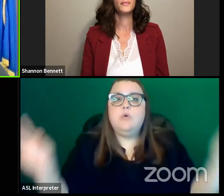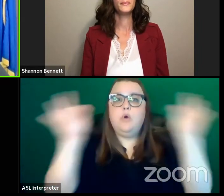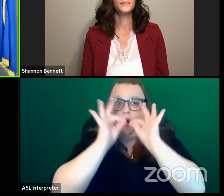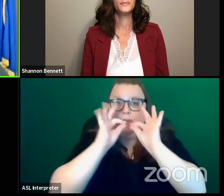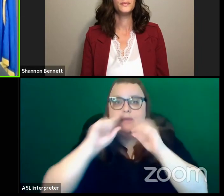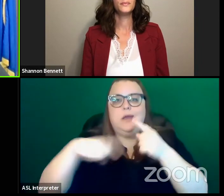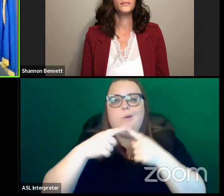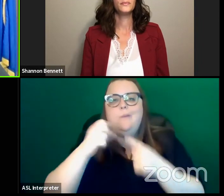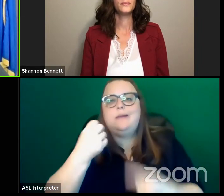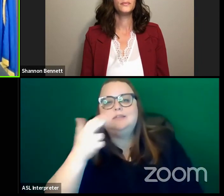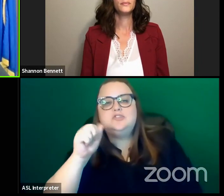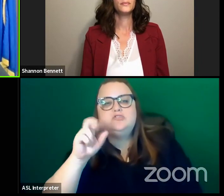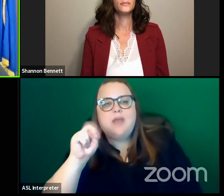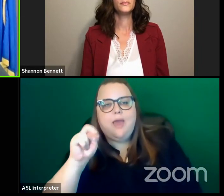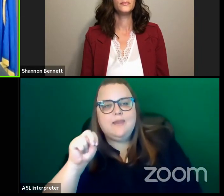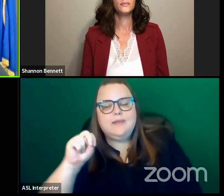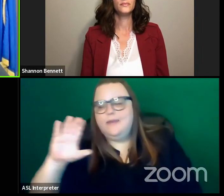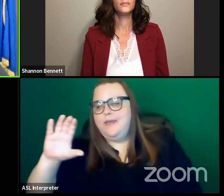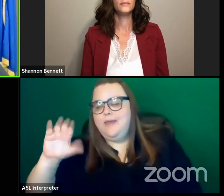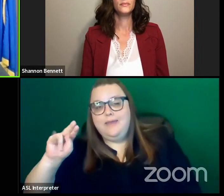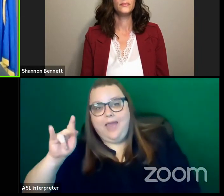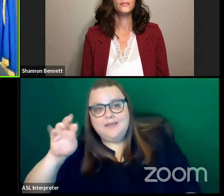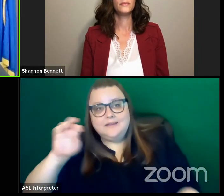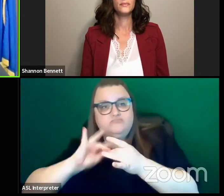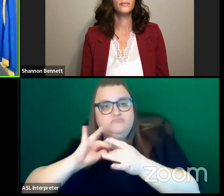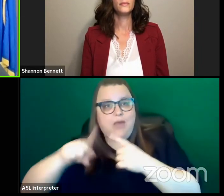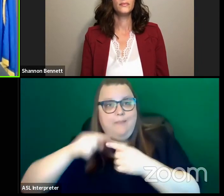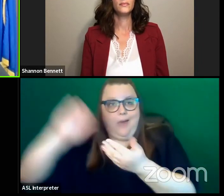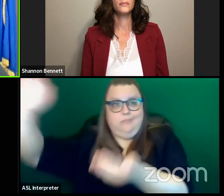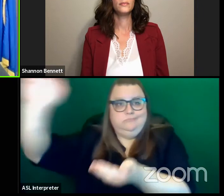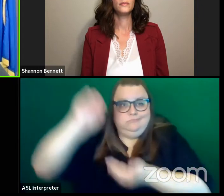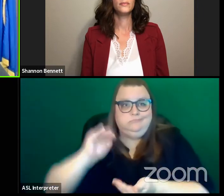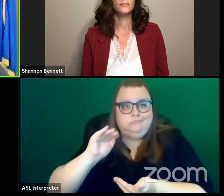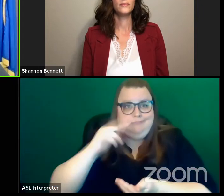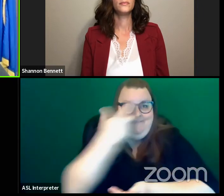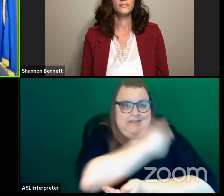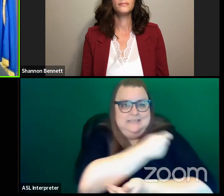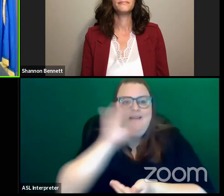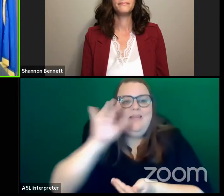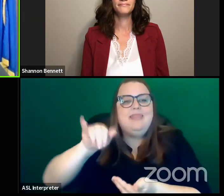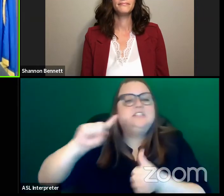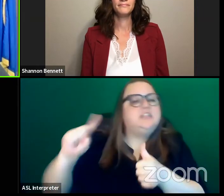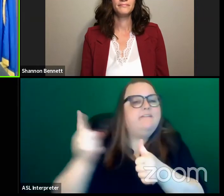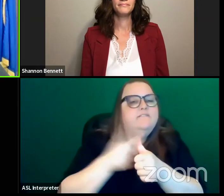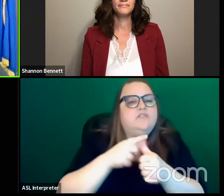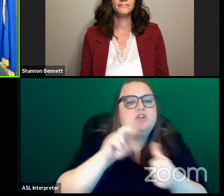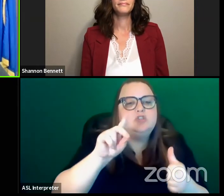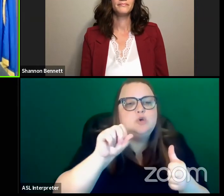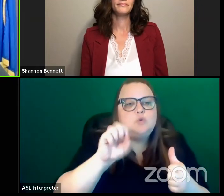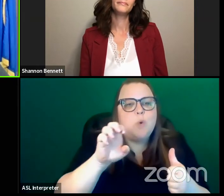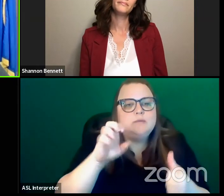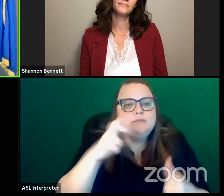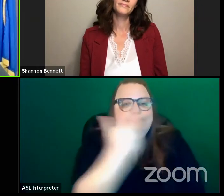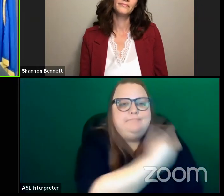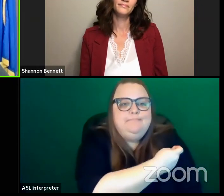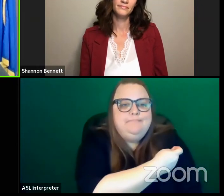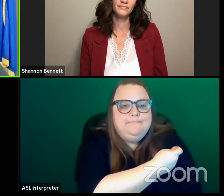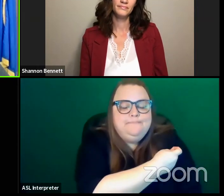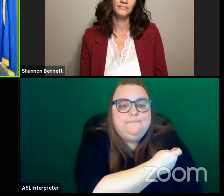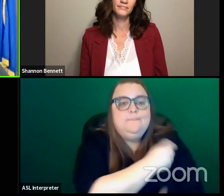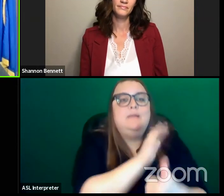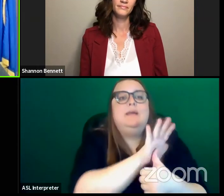made mention of the doses that we're going to get this month, that's the first dose that people are going to get. It's going to need to be followed